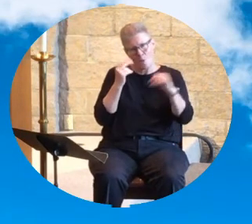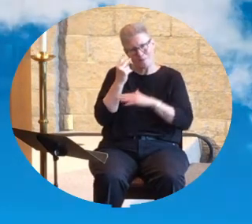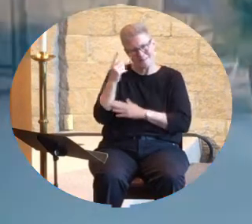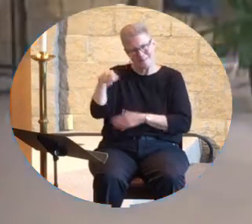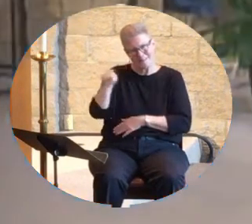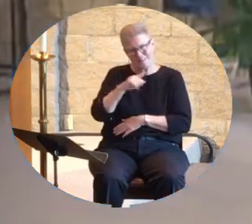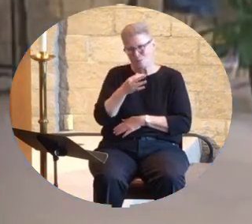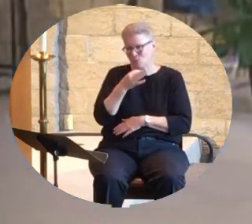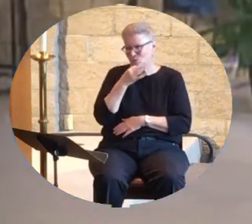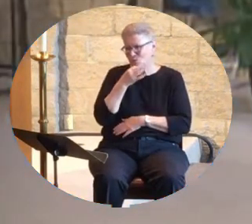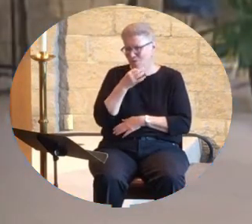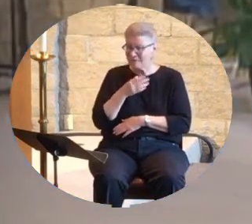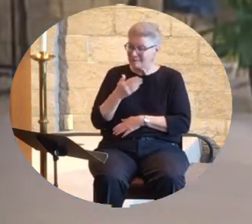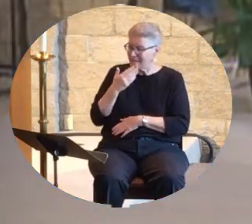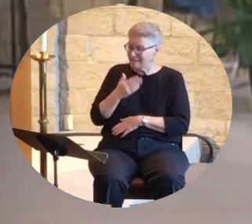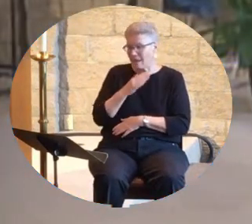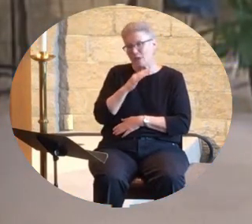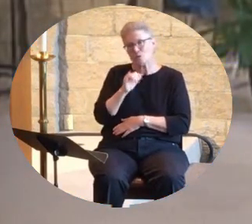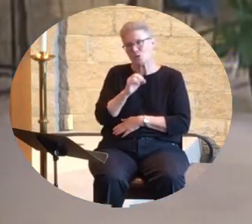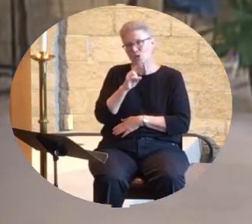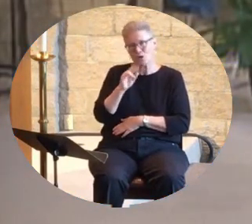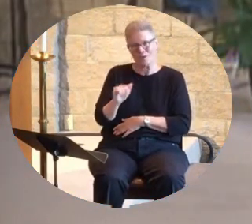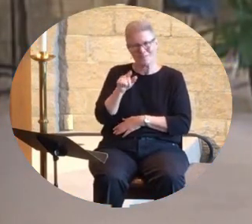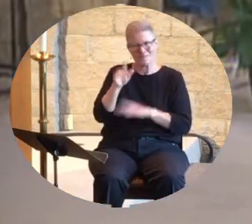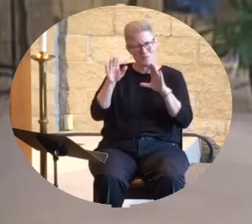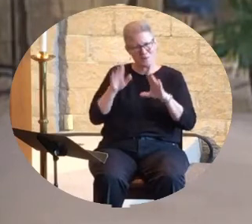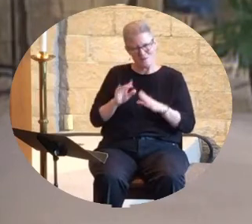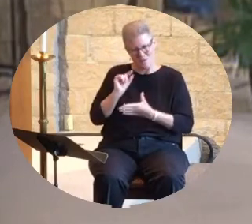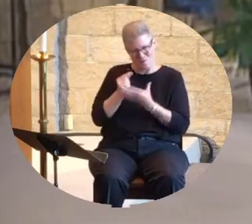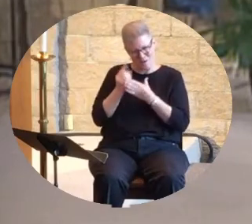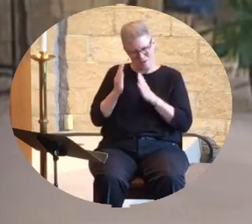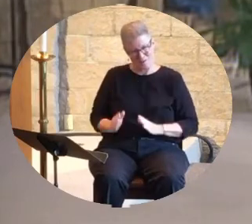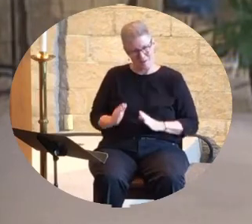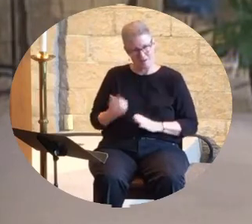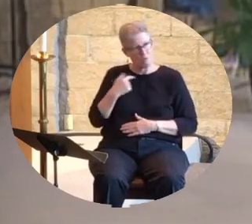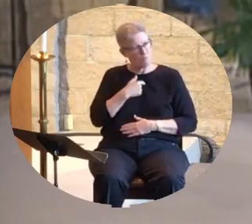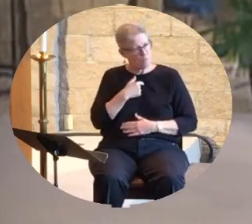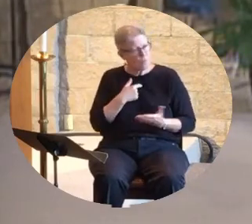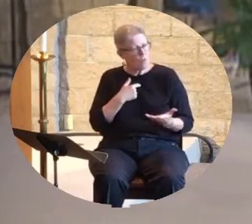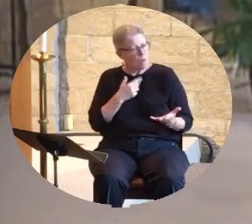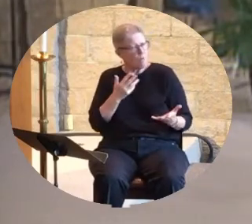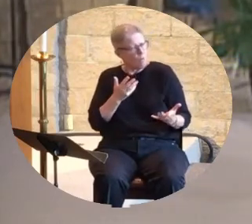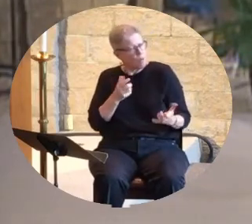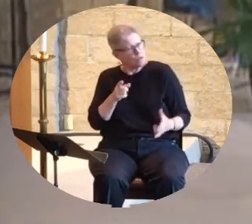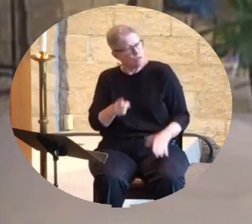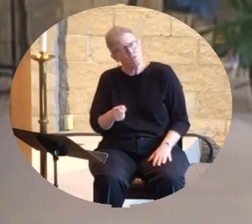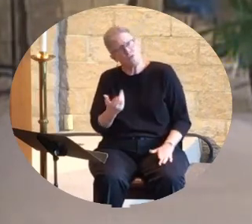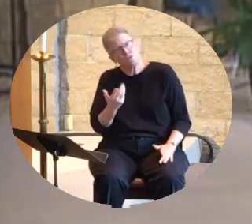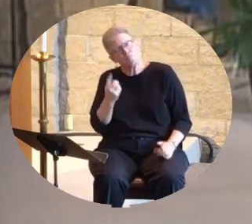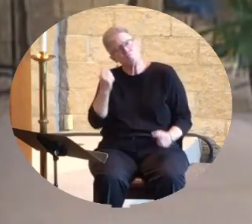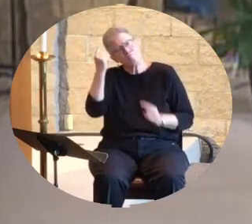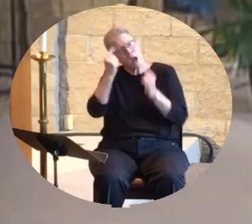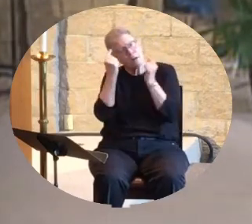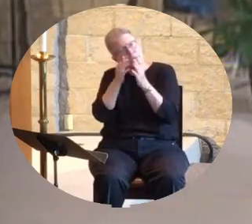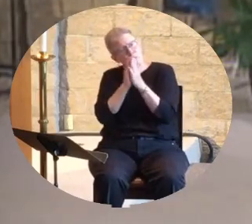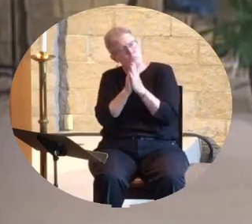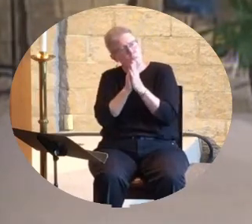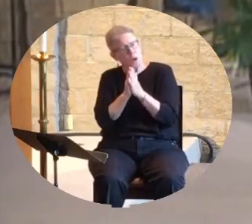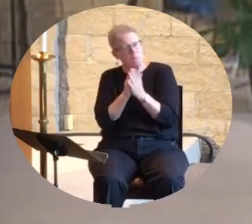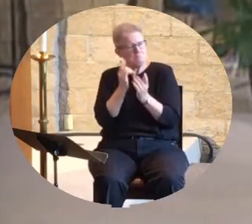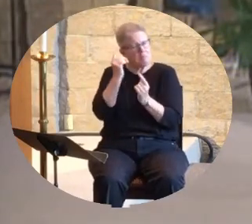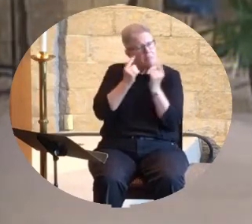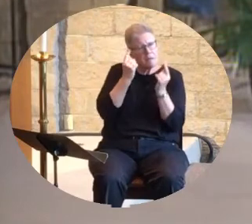Thank you, Jerry, a wonderful graduate of Keys to the Kingdom, and we invite you to prayerfully consider taking that class, take that into discernment. I